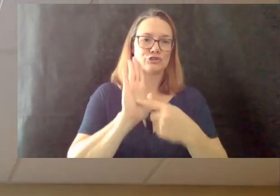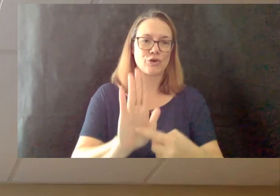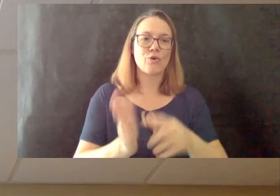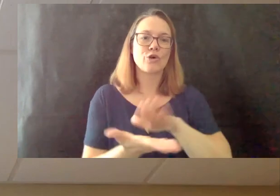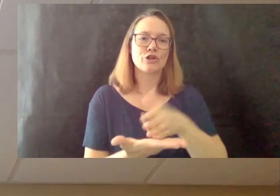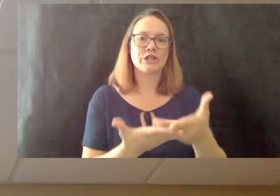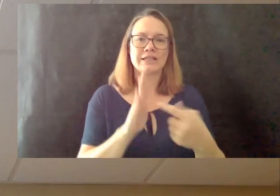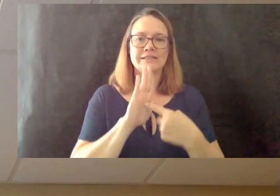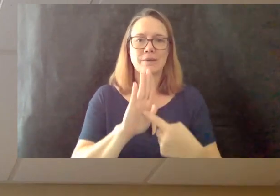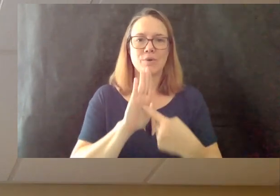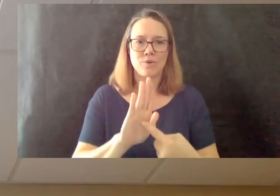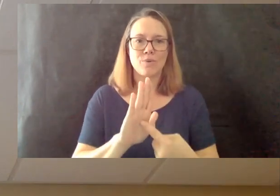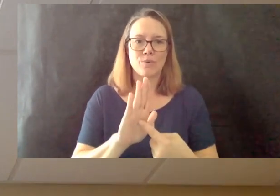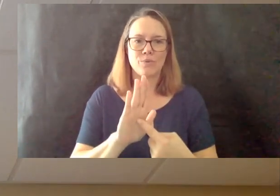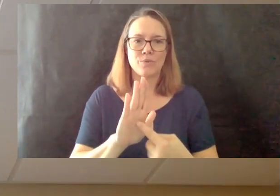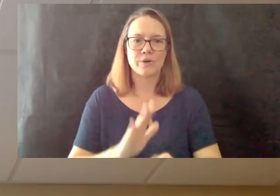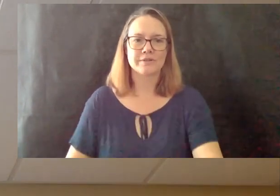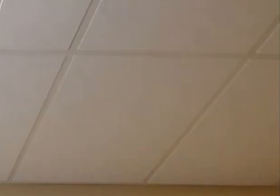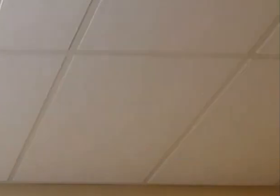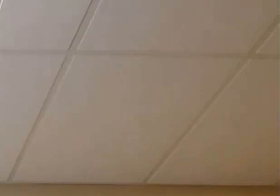cooking demos.